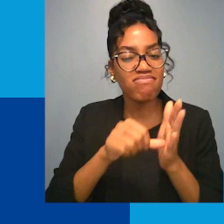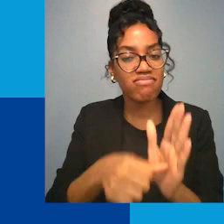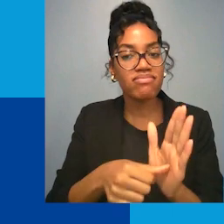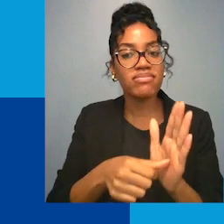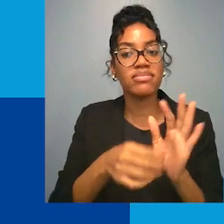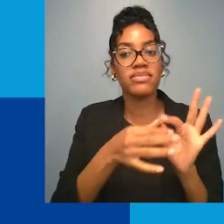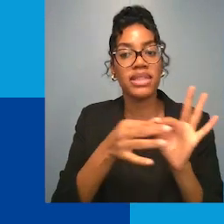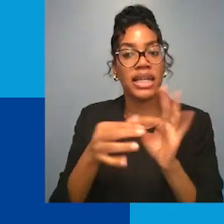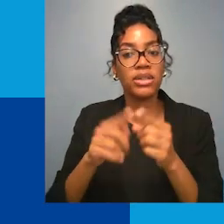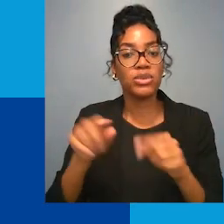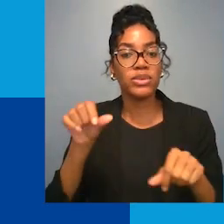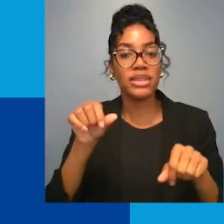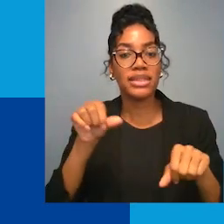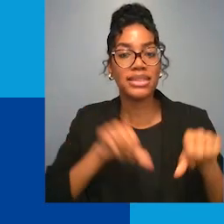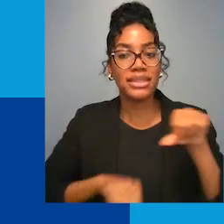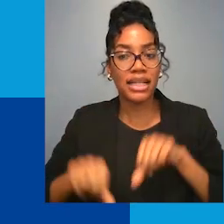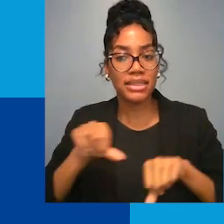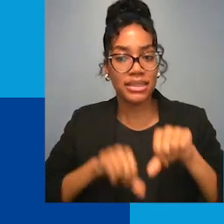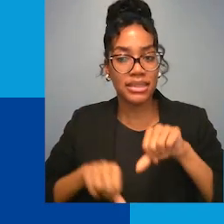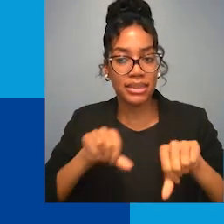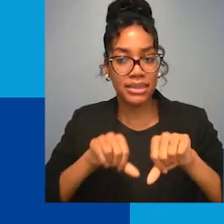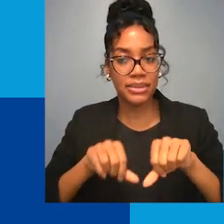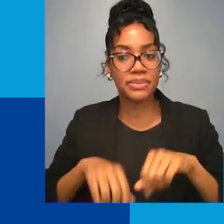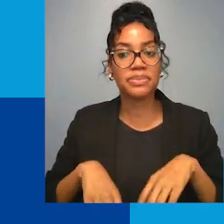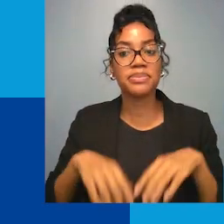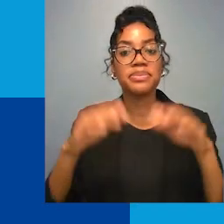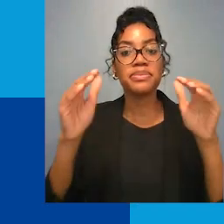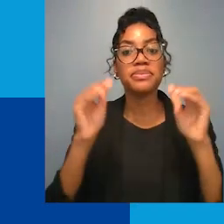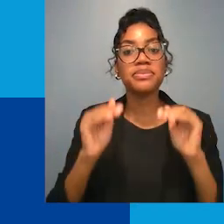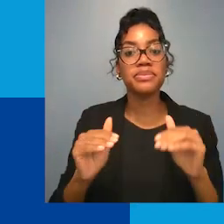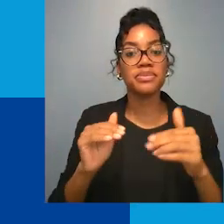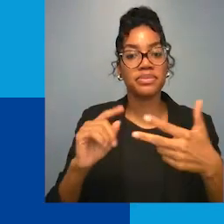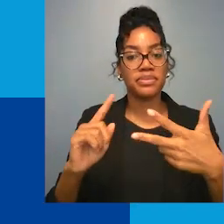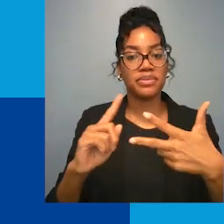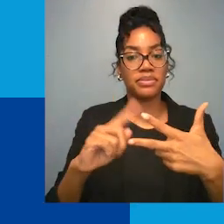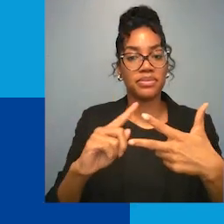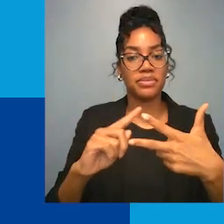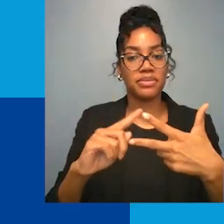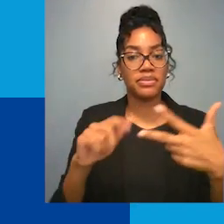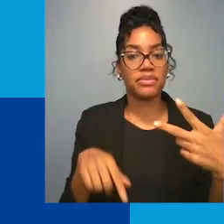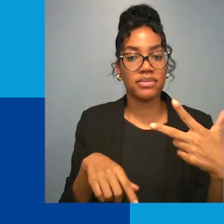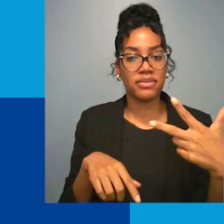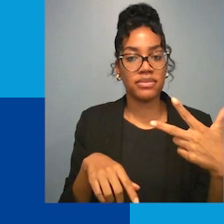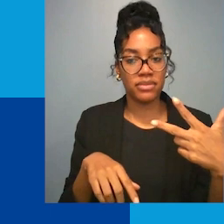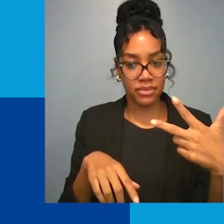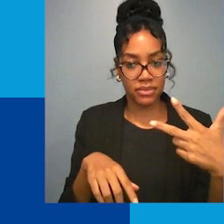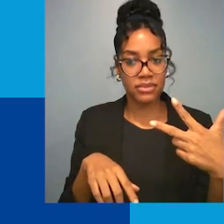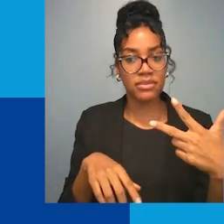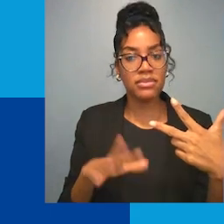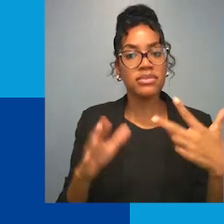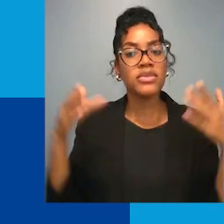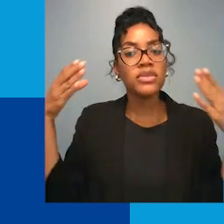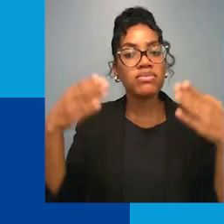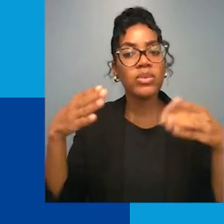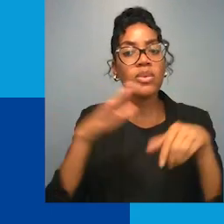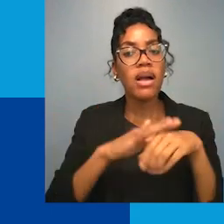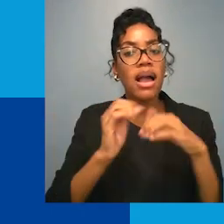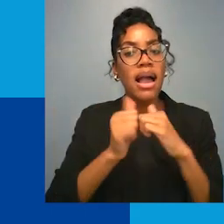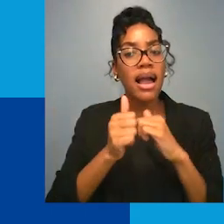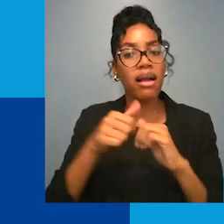with a specific focus on how Knauss supports the student career pathways and how it would further support their professional